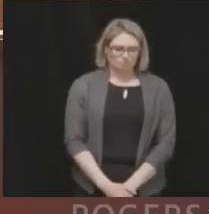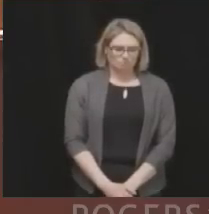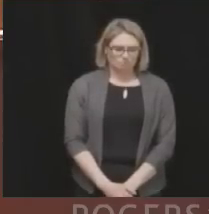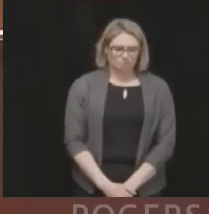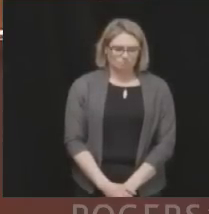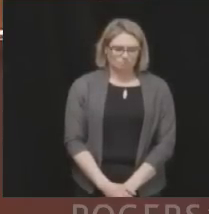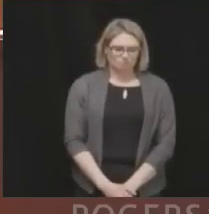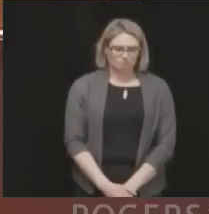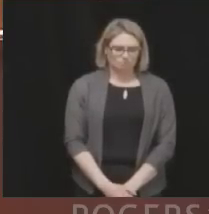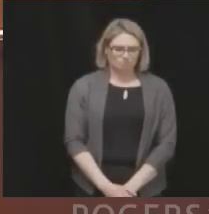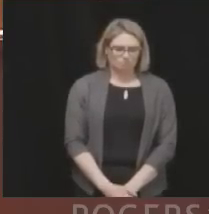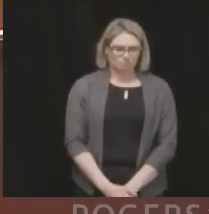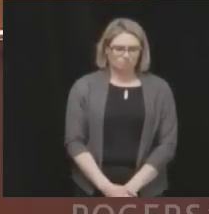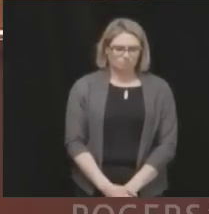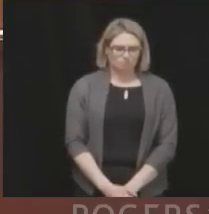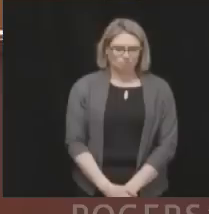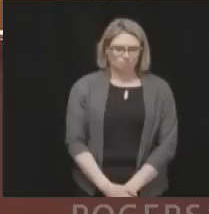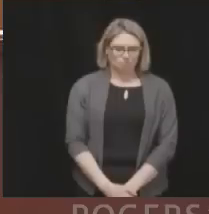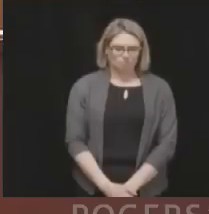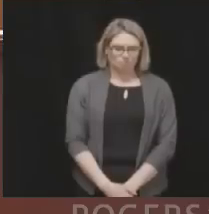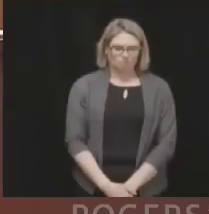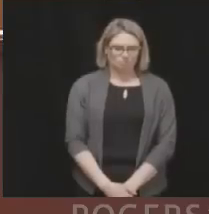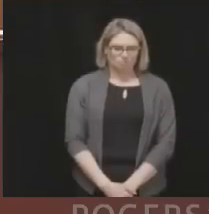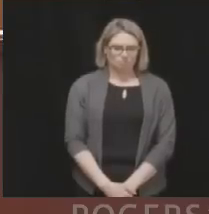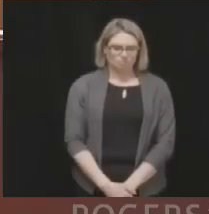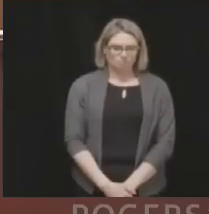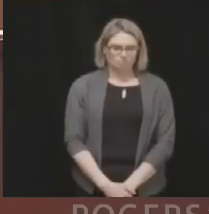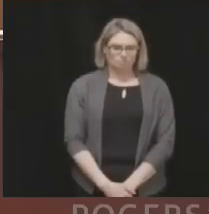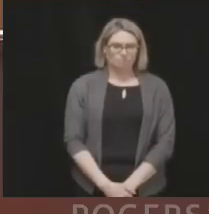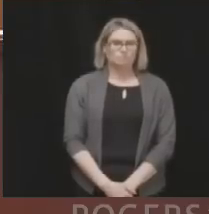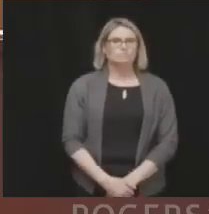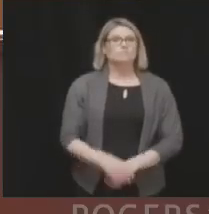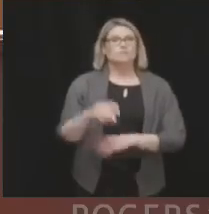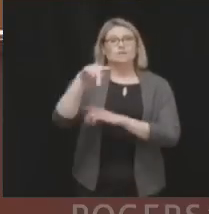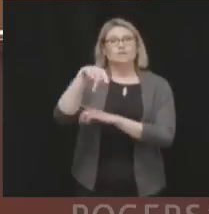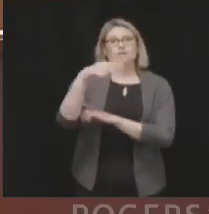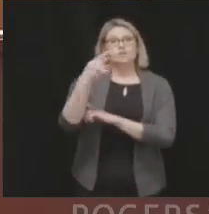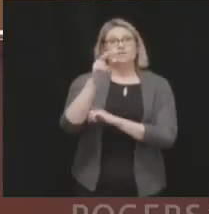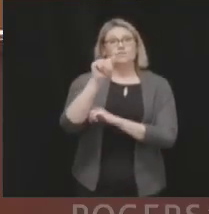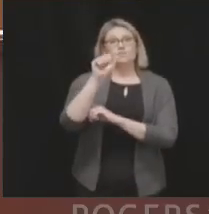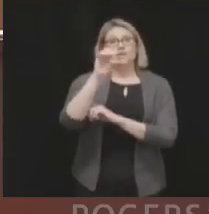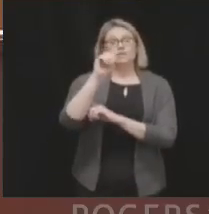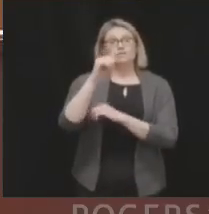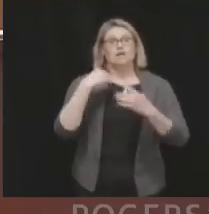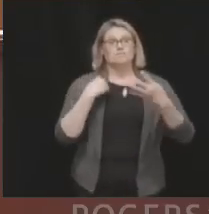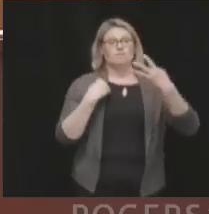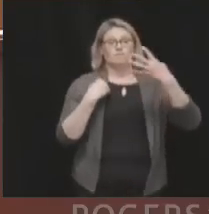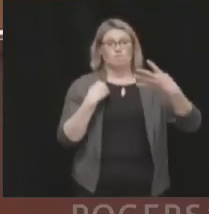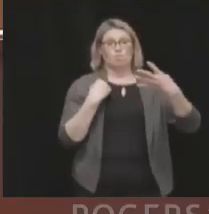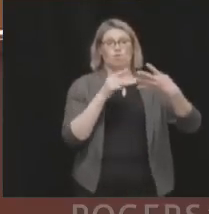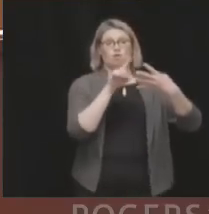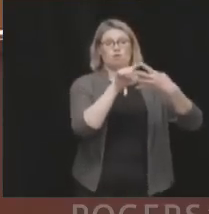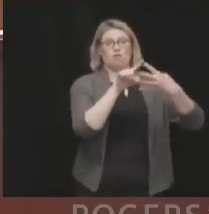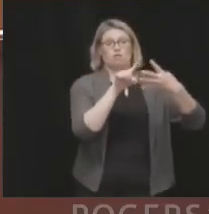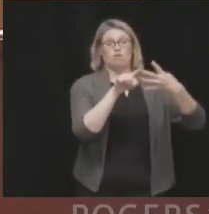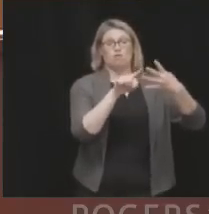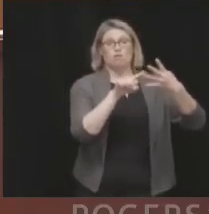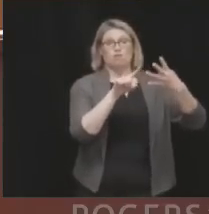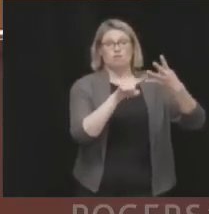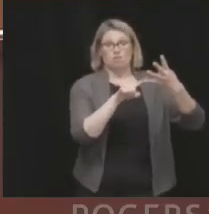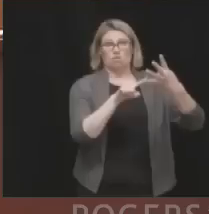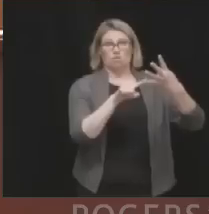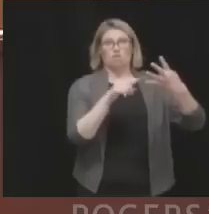is aimed at flattening the curve and containing the virus as quickly as possible. The second phase is